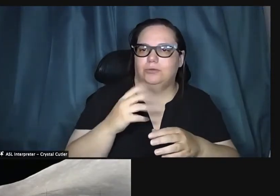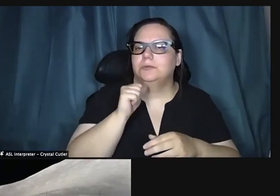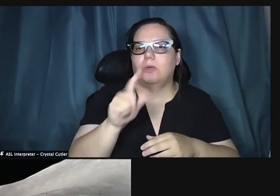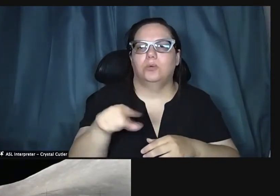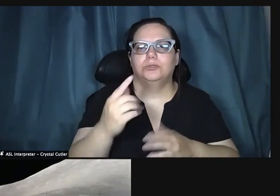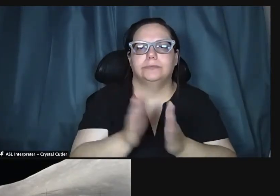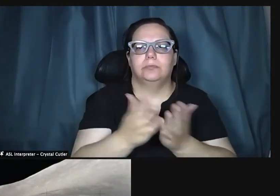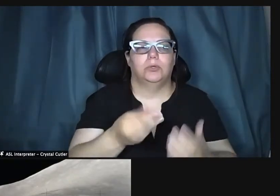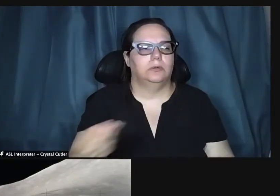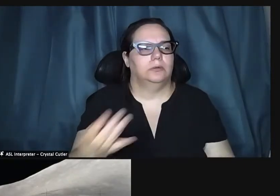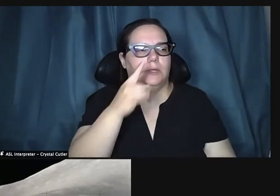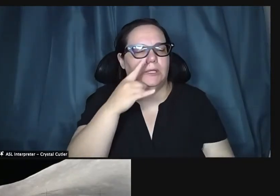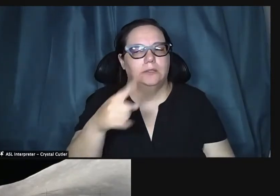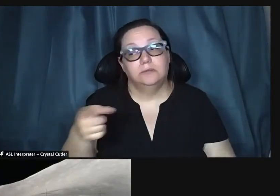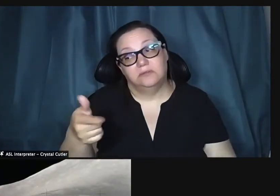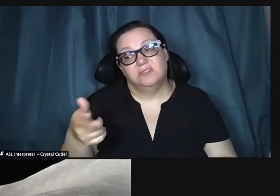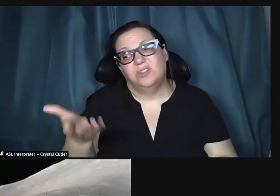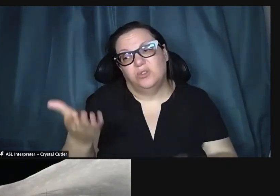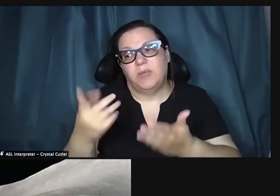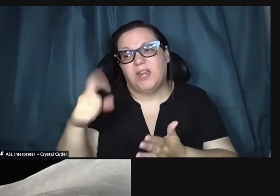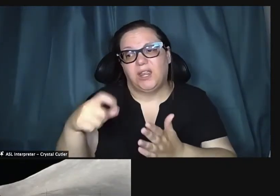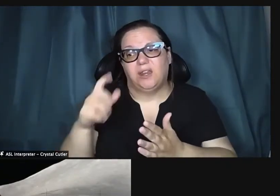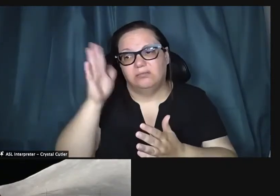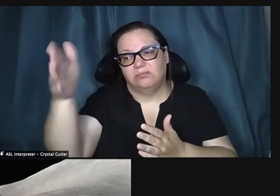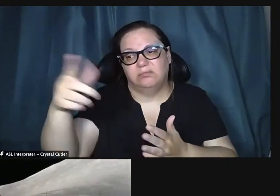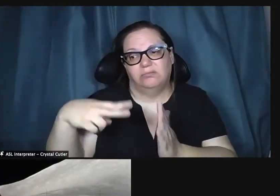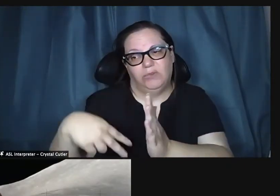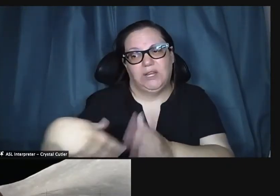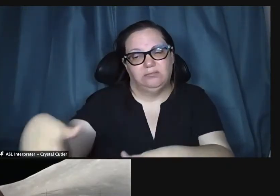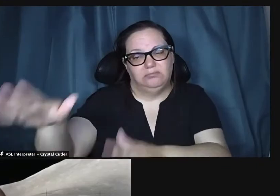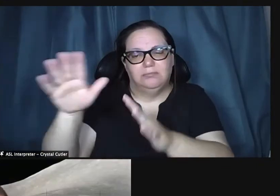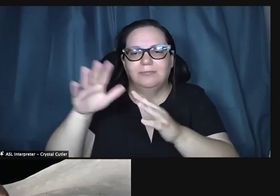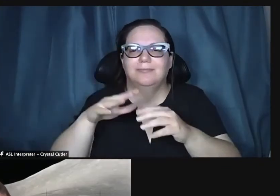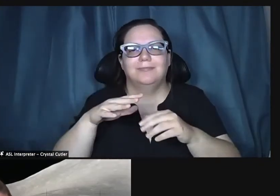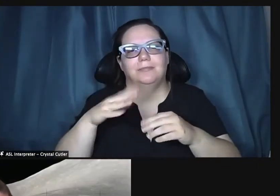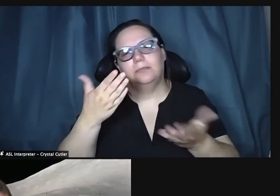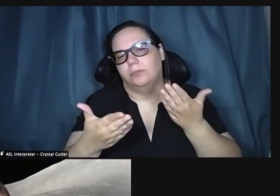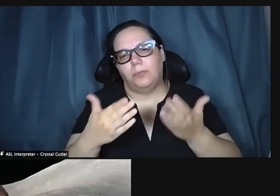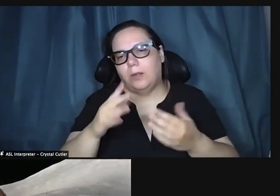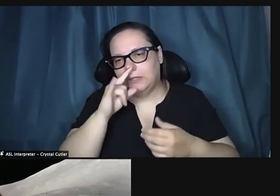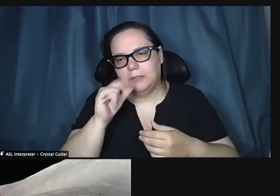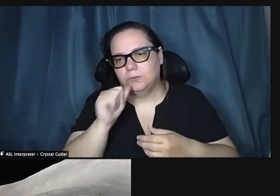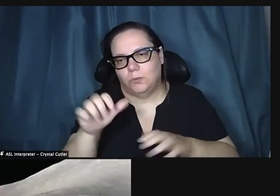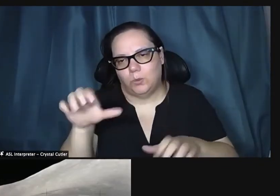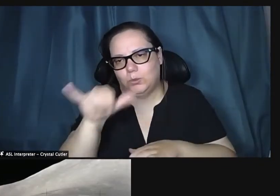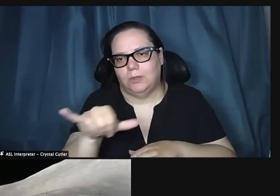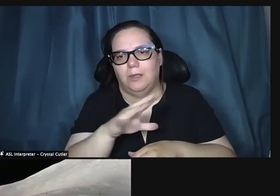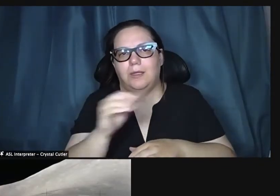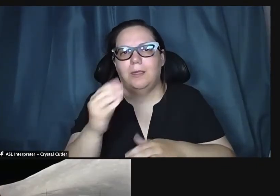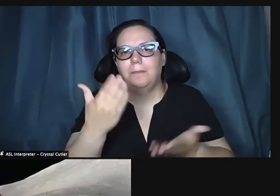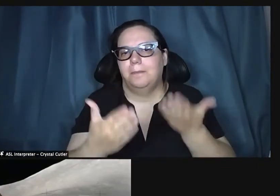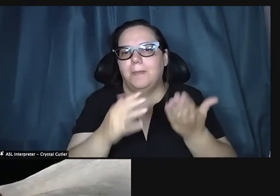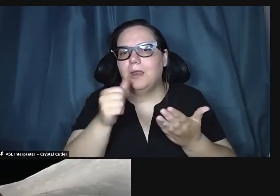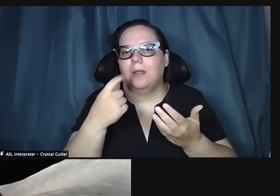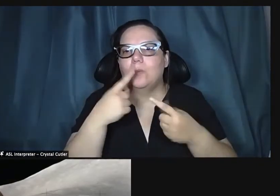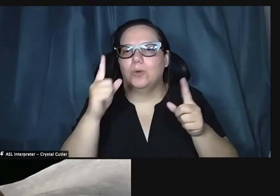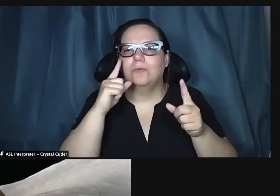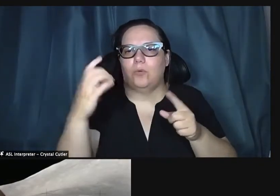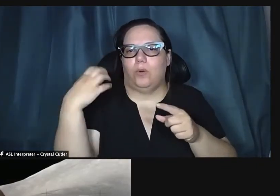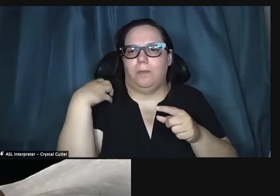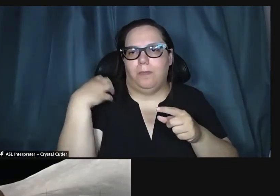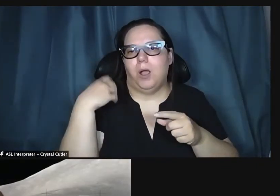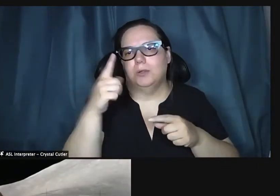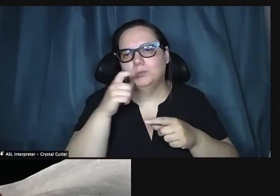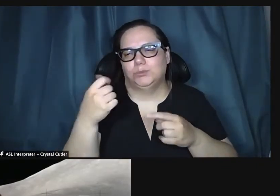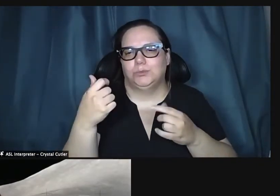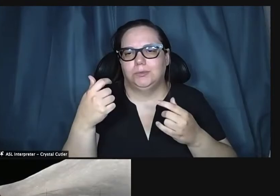here, read this. You might need this sometimes. They probably aren't going to do it. And it might not work for a boss or somebody who's playing those games,